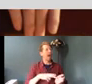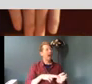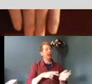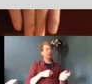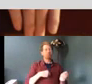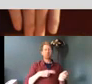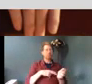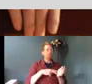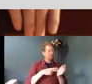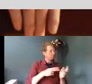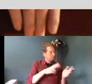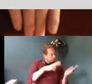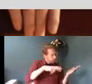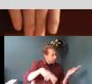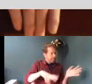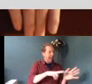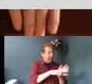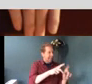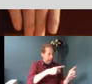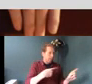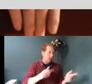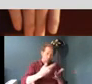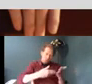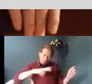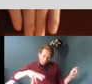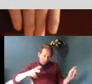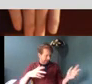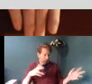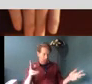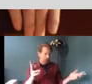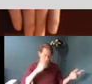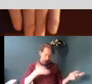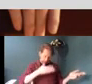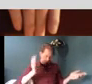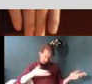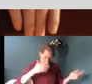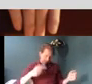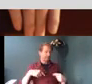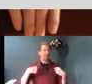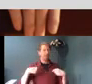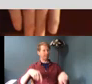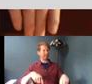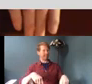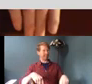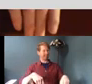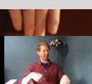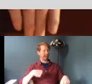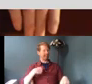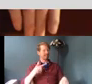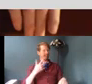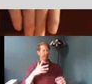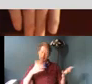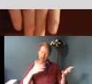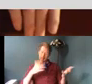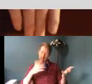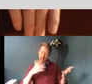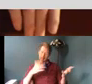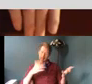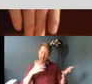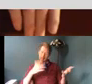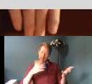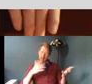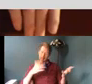and read all kinds of reports and this, that and the other. And this really puts a real face on